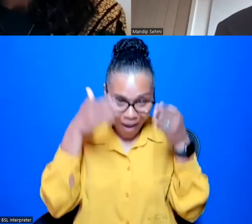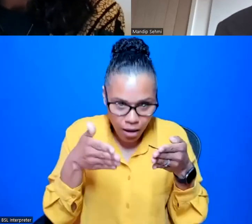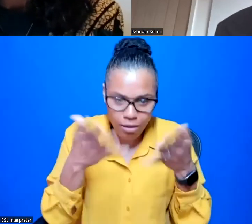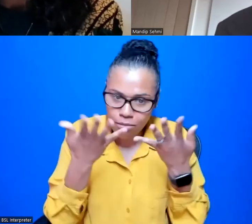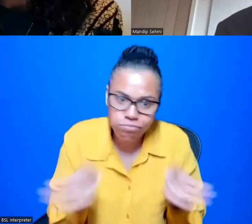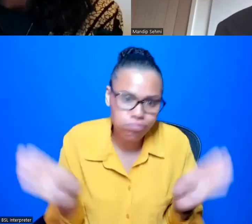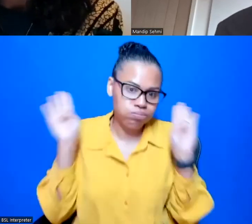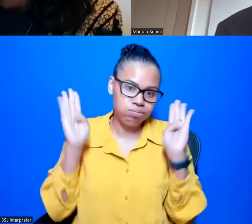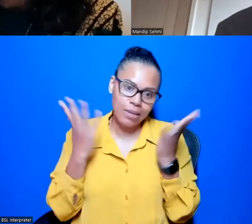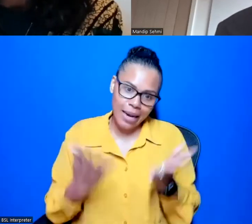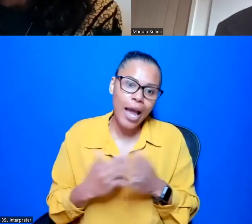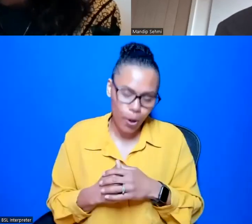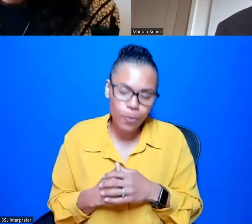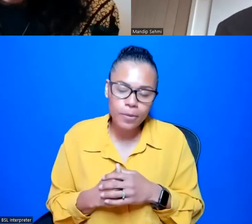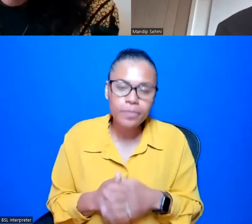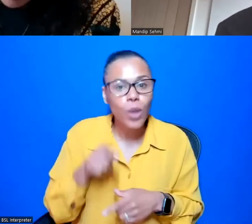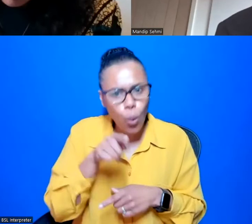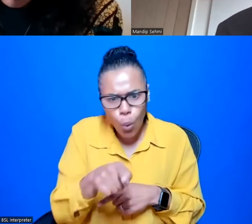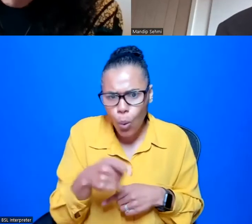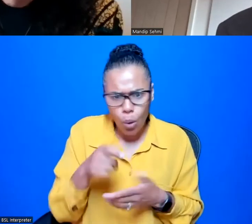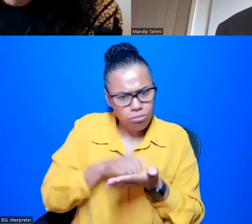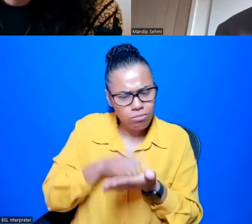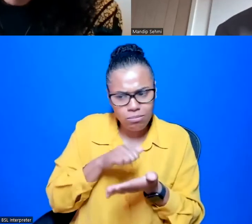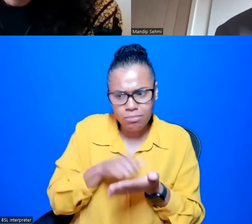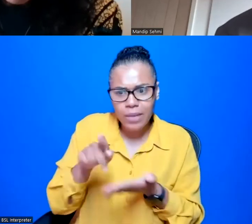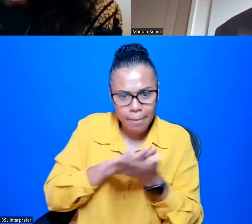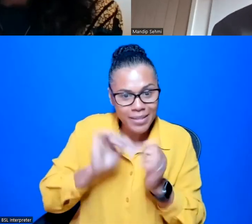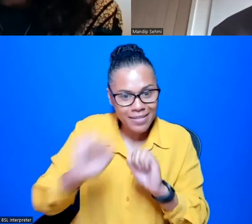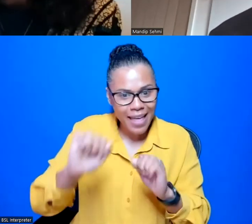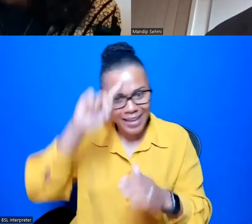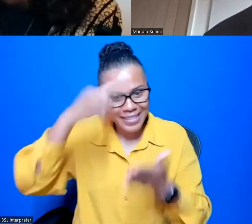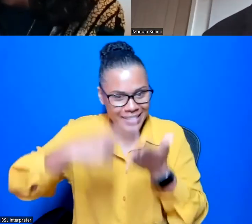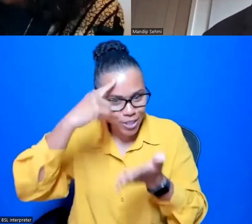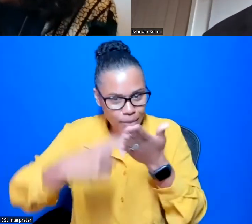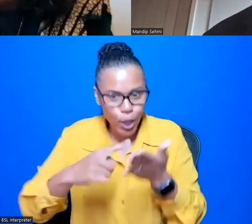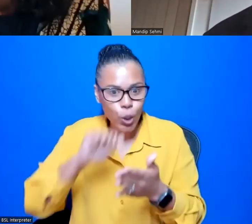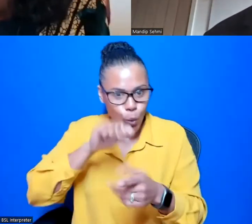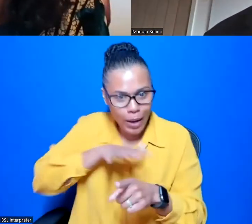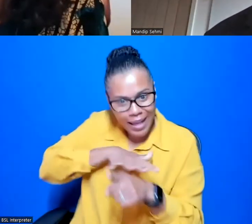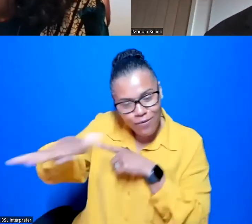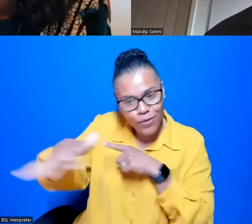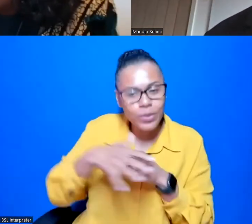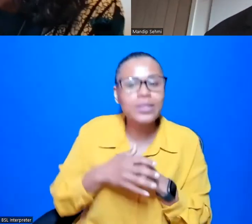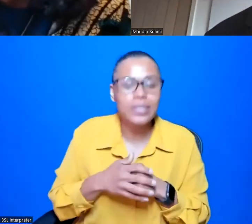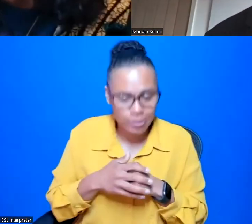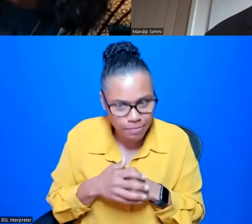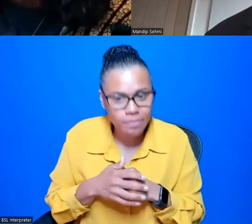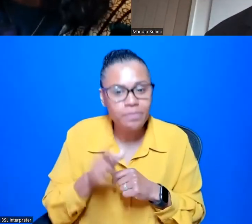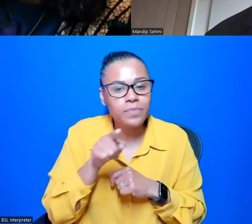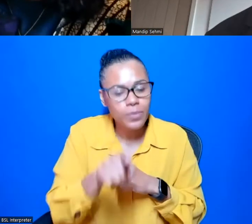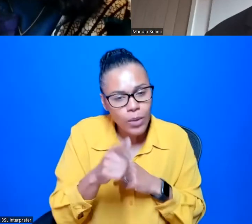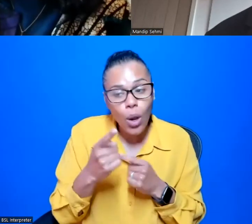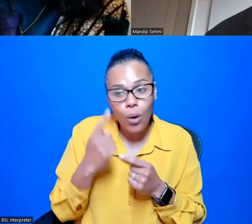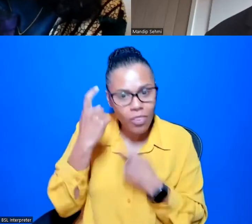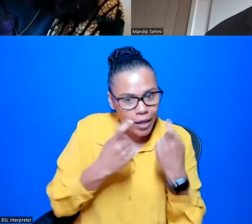be enriching their decision making, no doubt. But what, if you think about, we have the leaders on this seminar today,